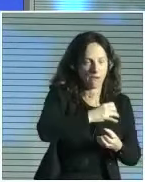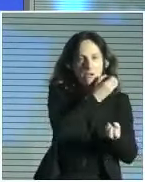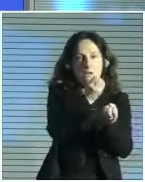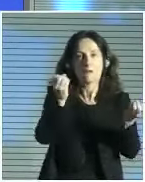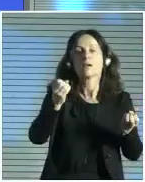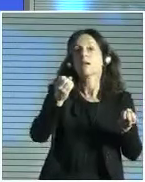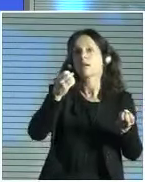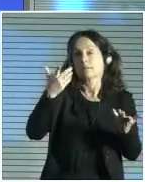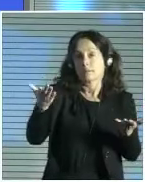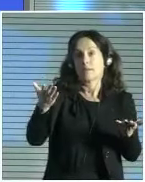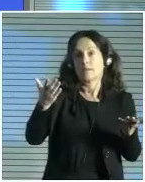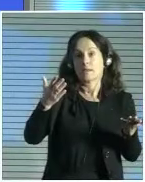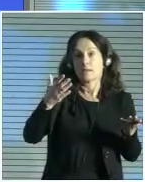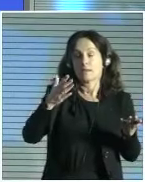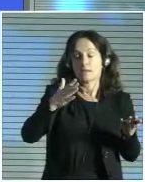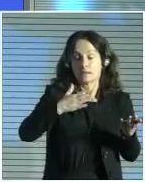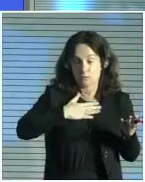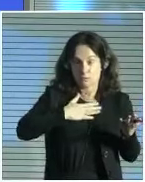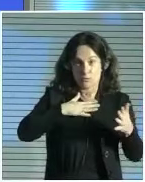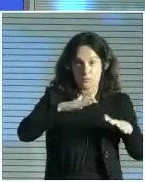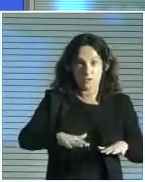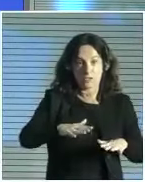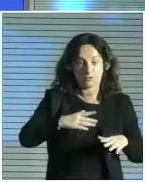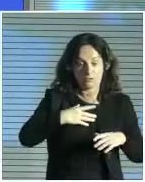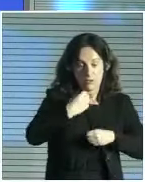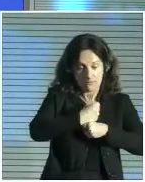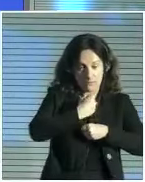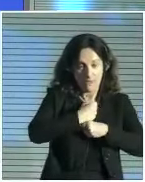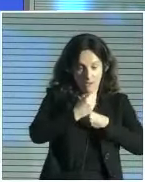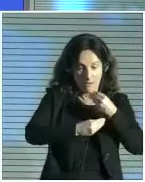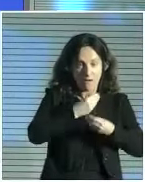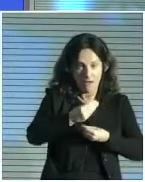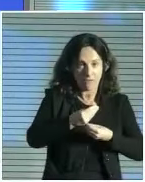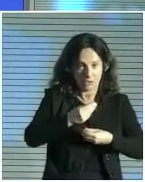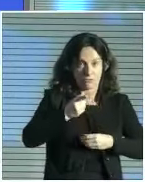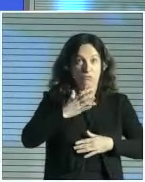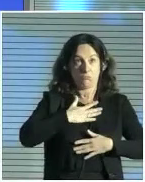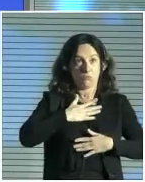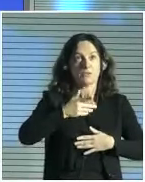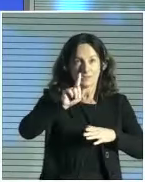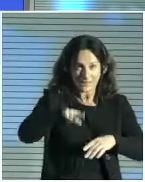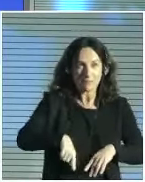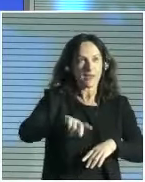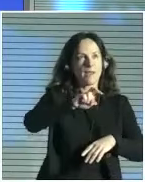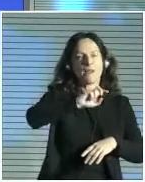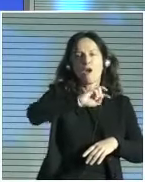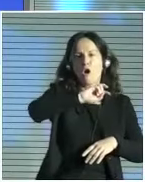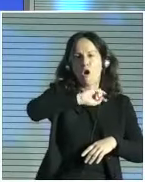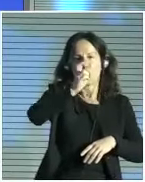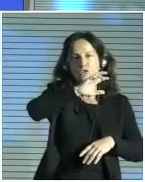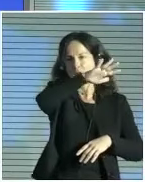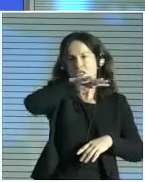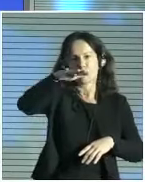it is something we are doing here and others said it's the right way how we are doing that. We haven't found the final formula